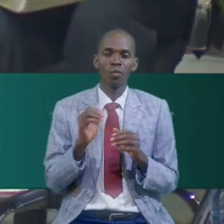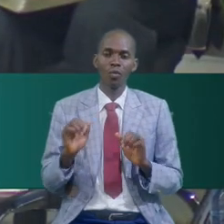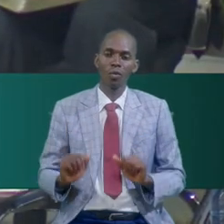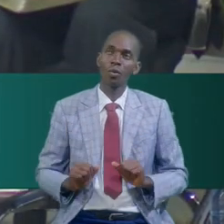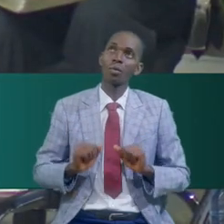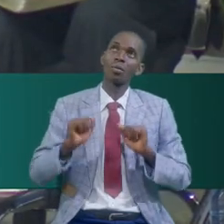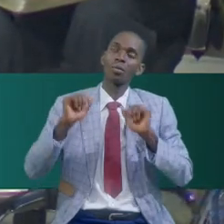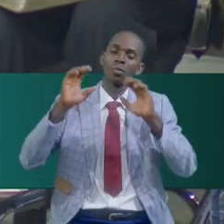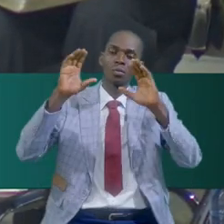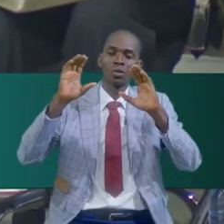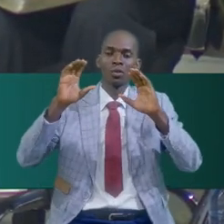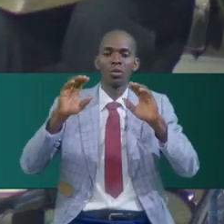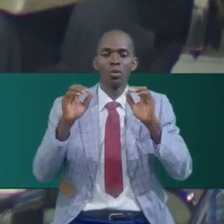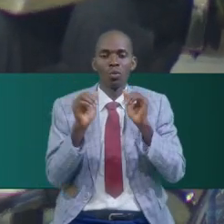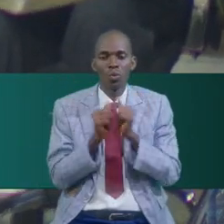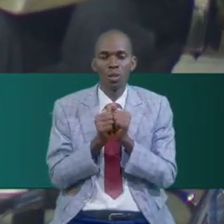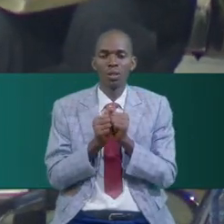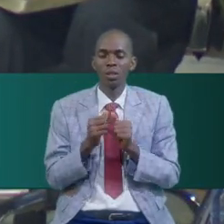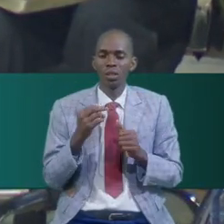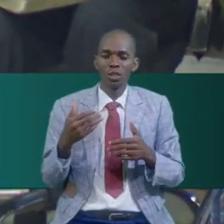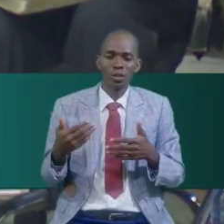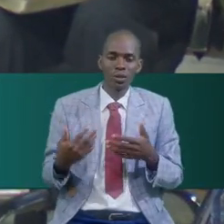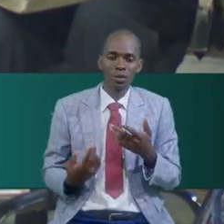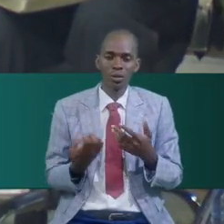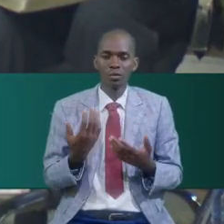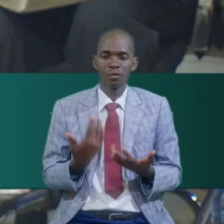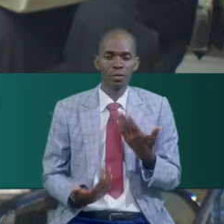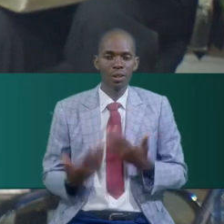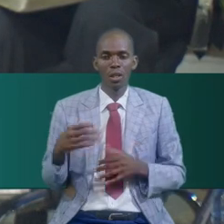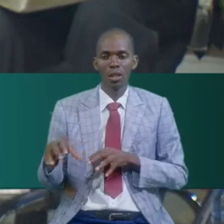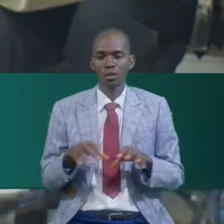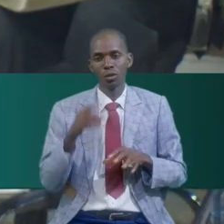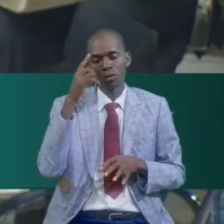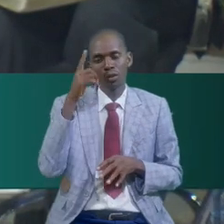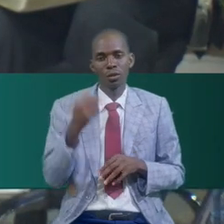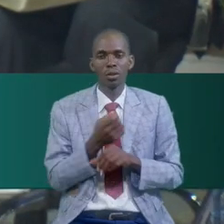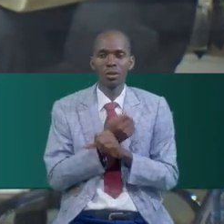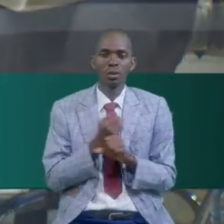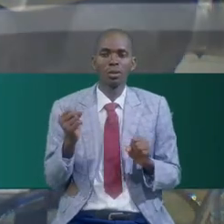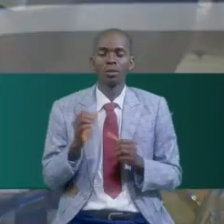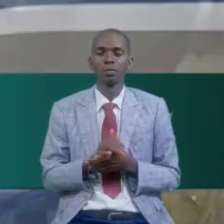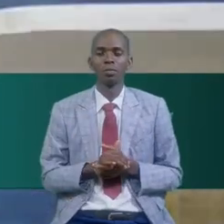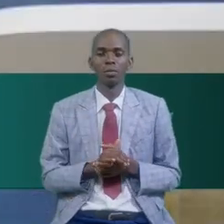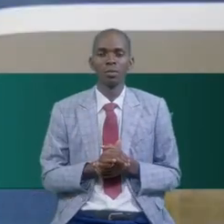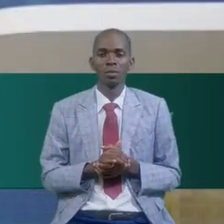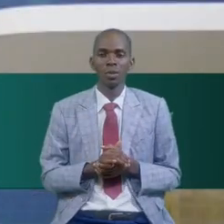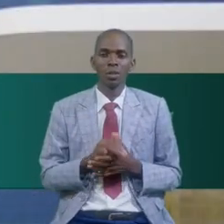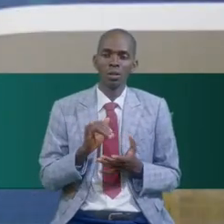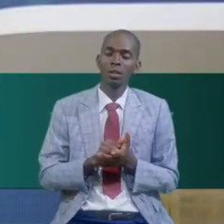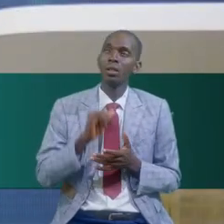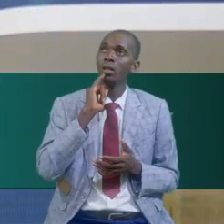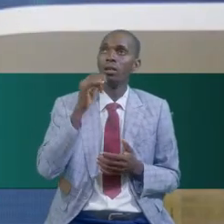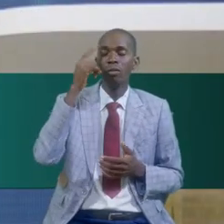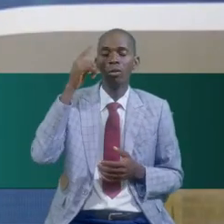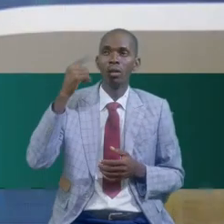with required action for the just one. That's for Jehovah. That's for the King of Kings